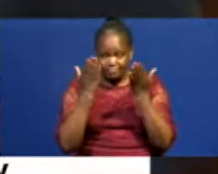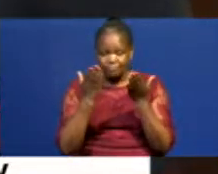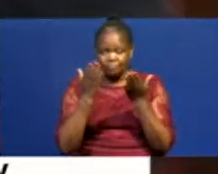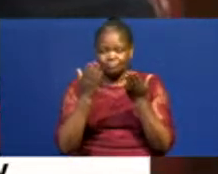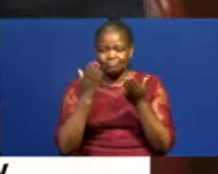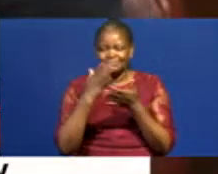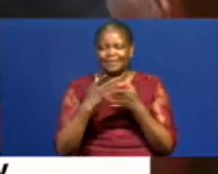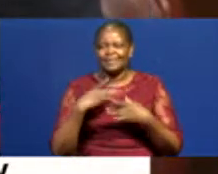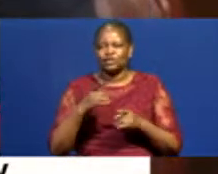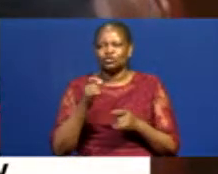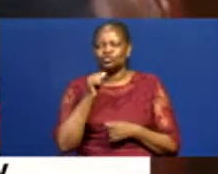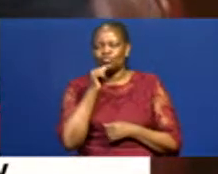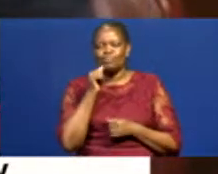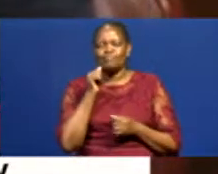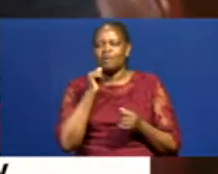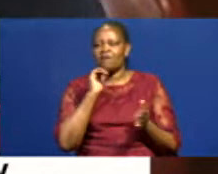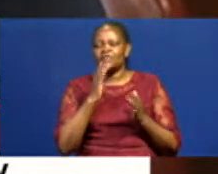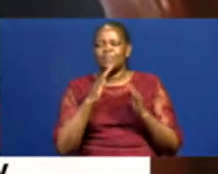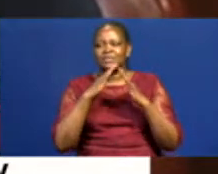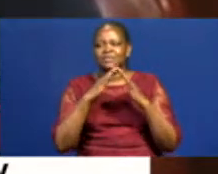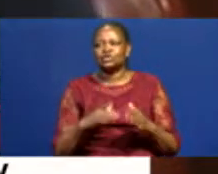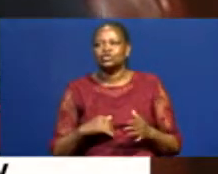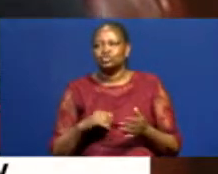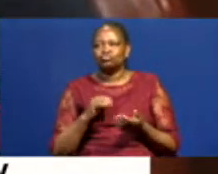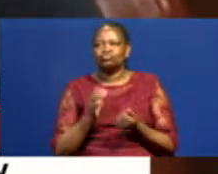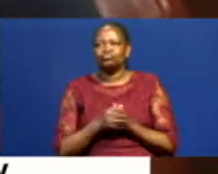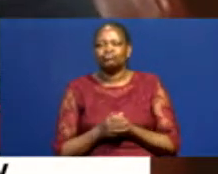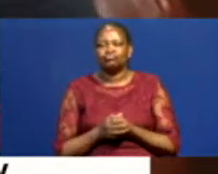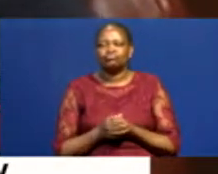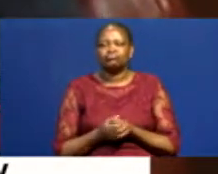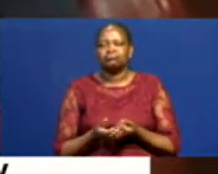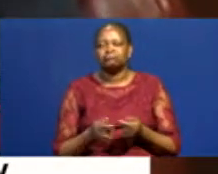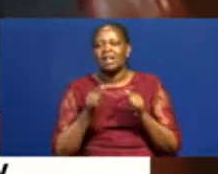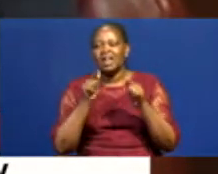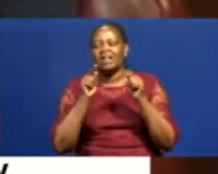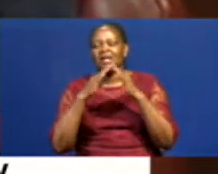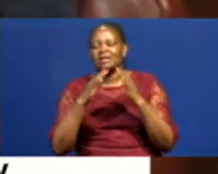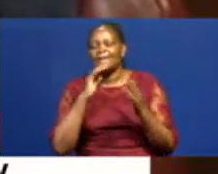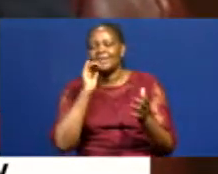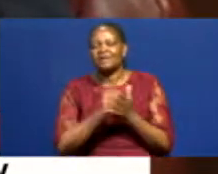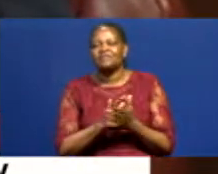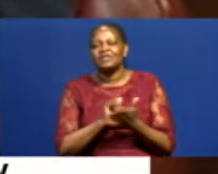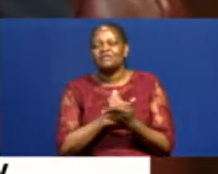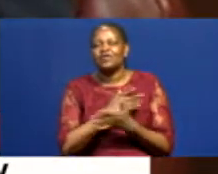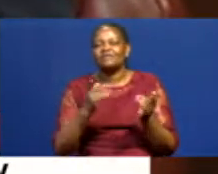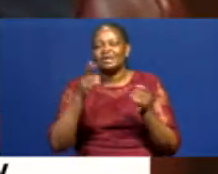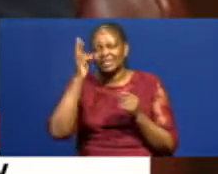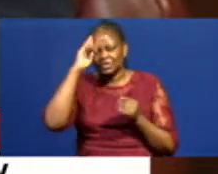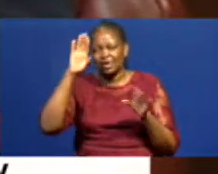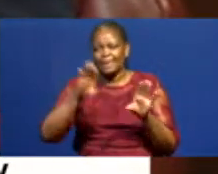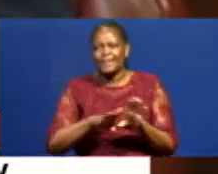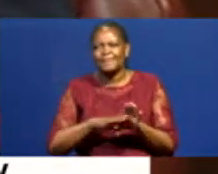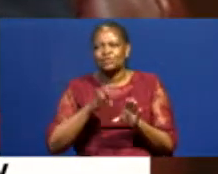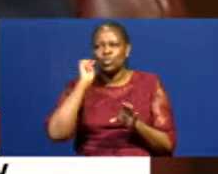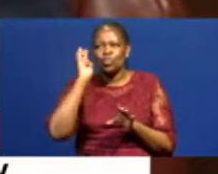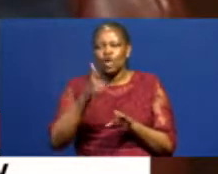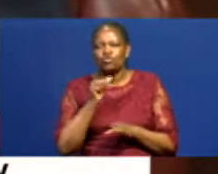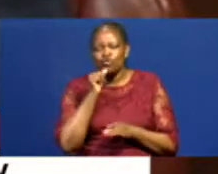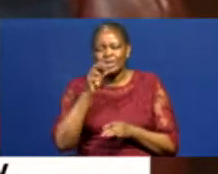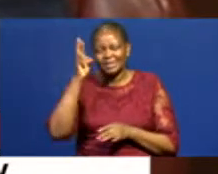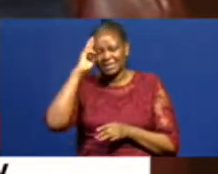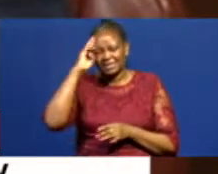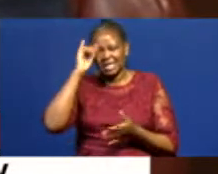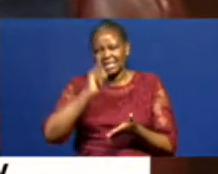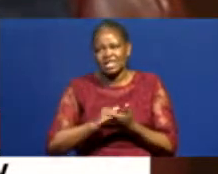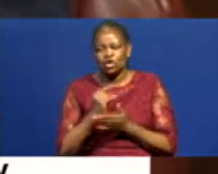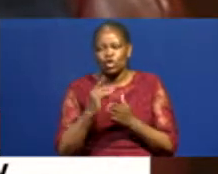interest, don't be unfair on the house. Don't cast aspersions to the house and believe that for whatever reason, members will suddenly not reason, that